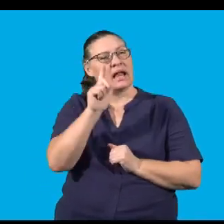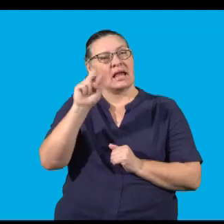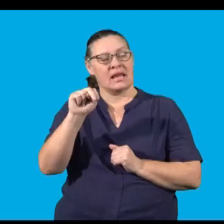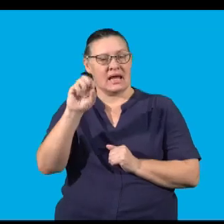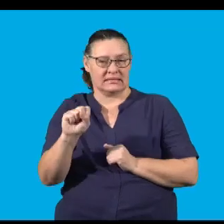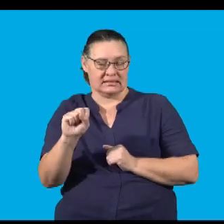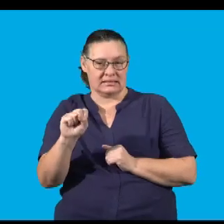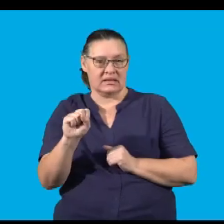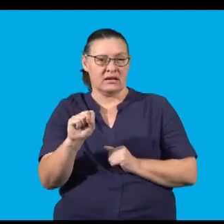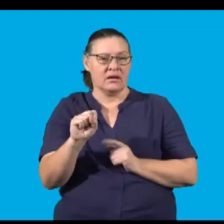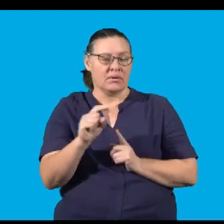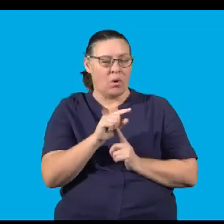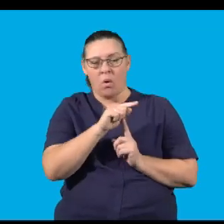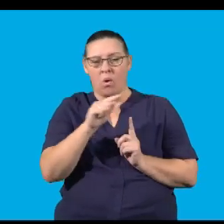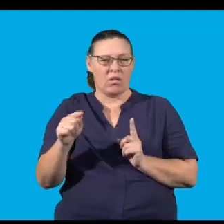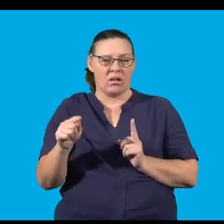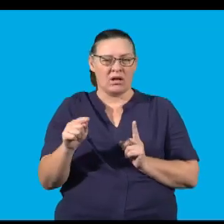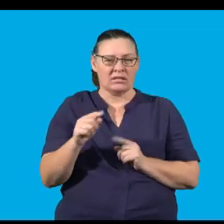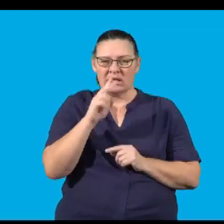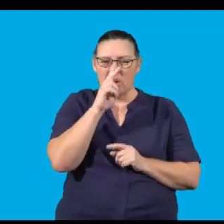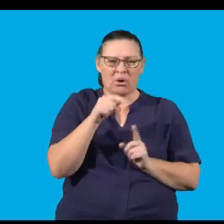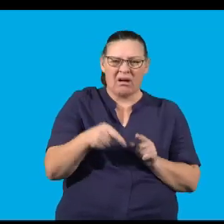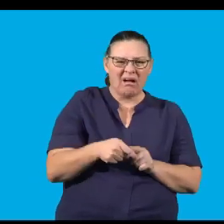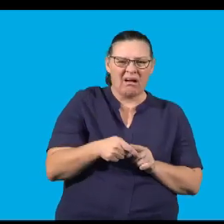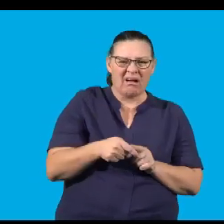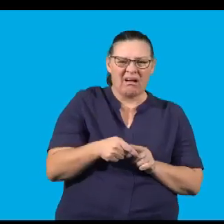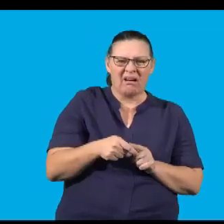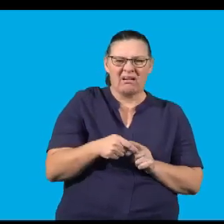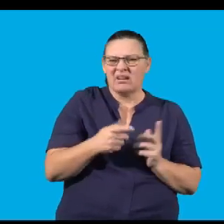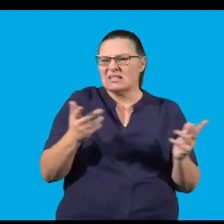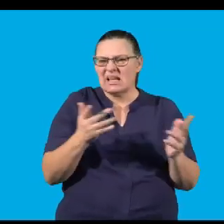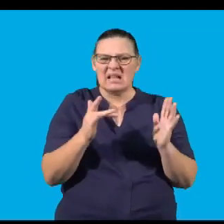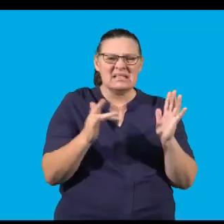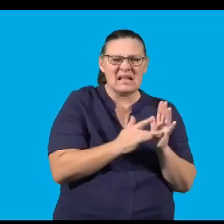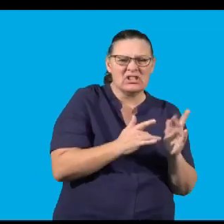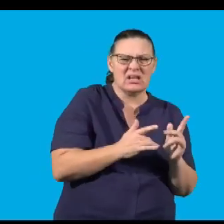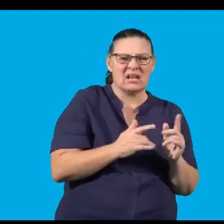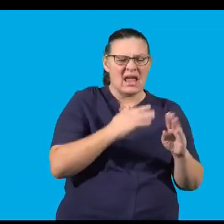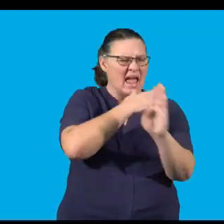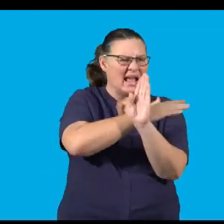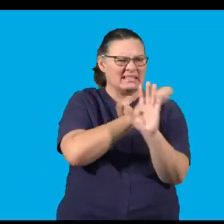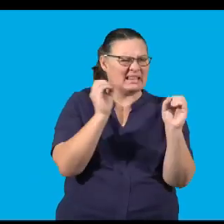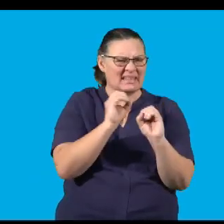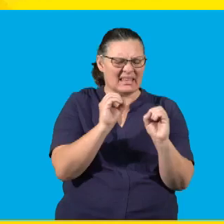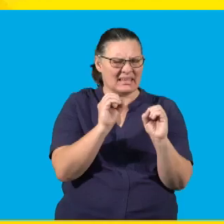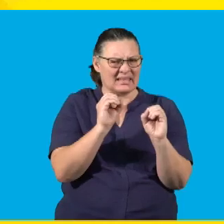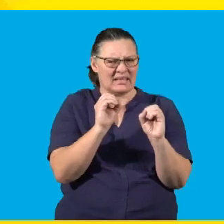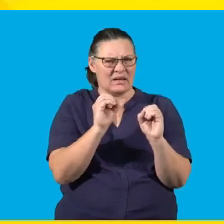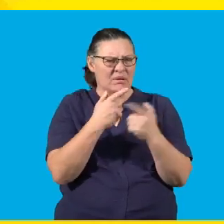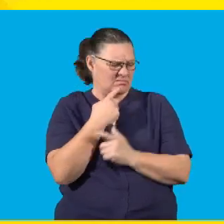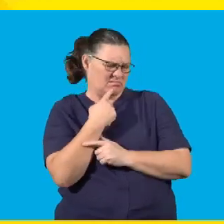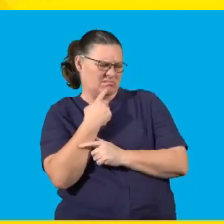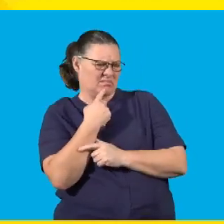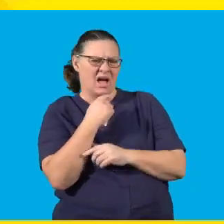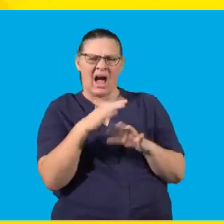LNS, which is sitting all the way here. It doesn't even look like it's anywhere. It's not touching the axis. So here we've got to